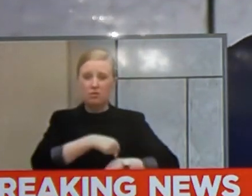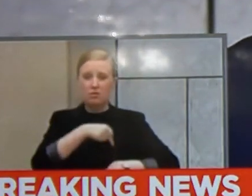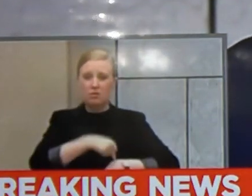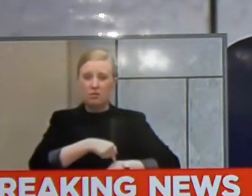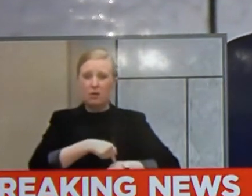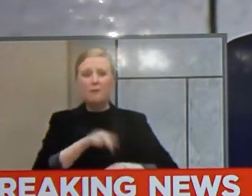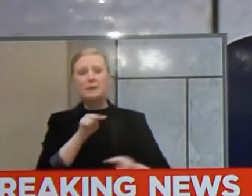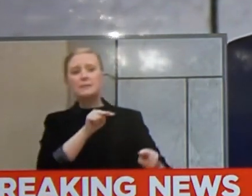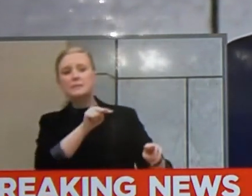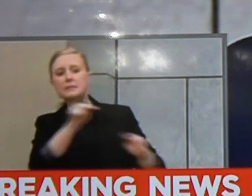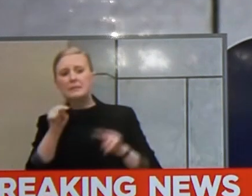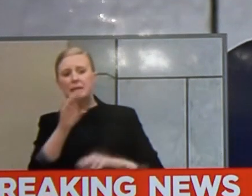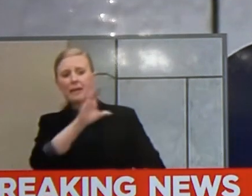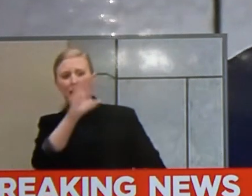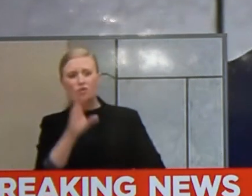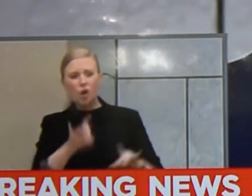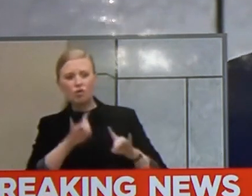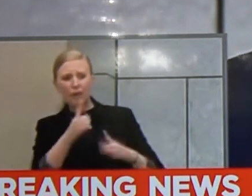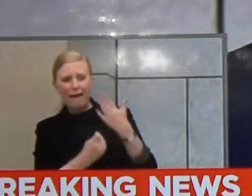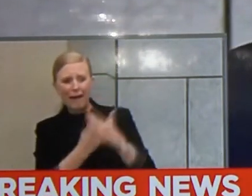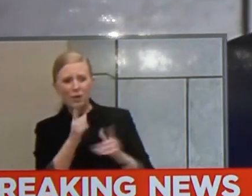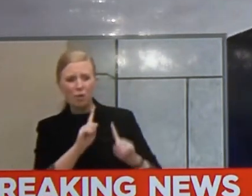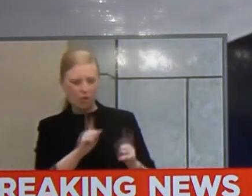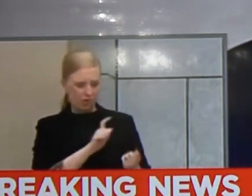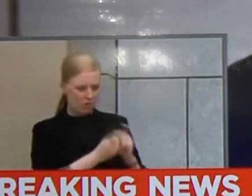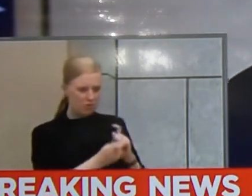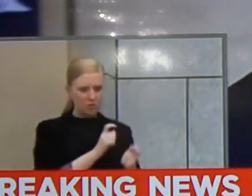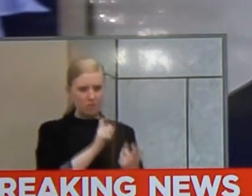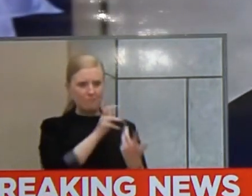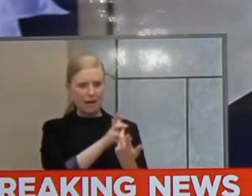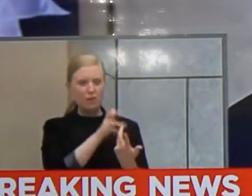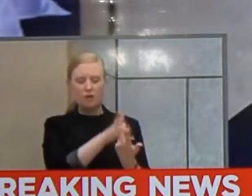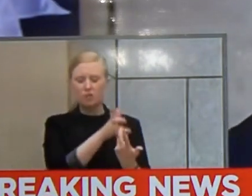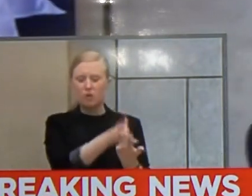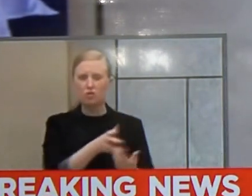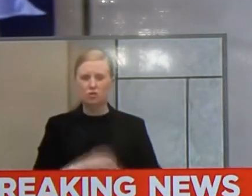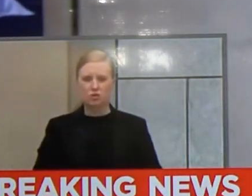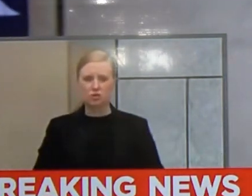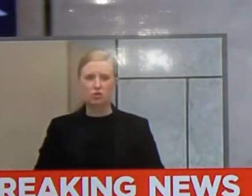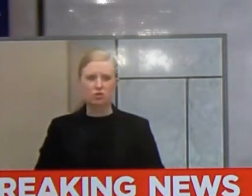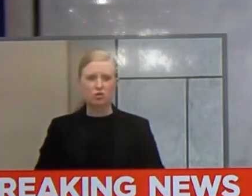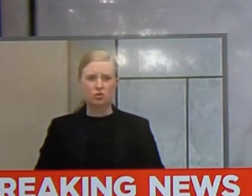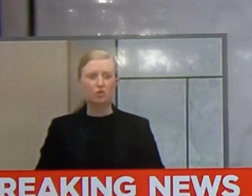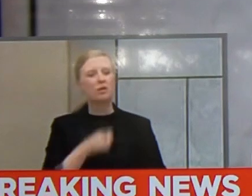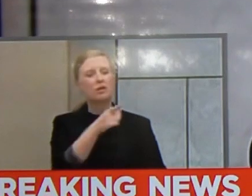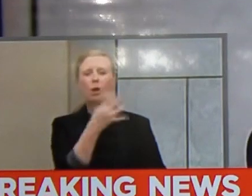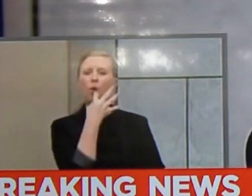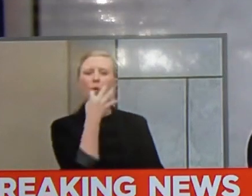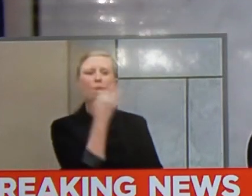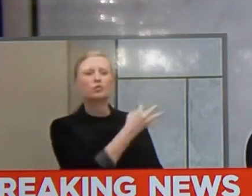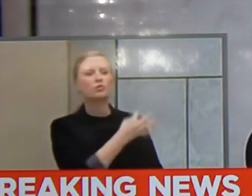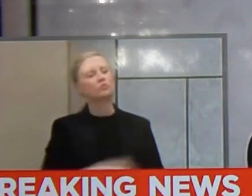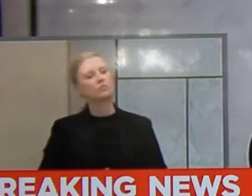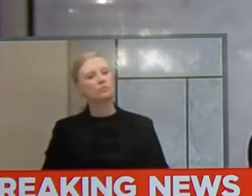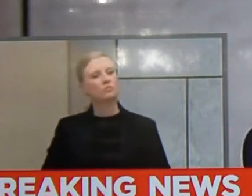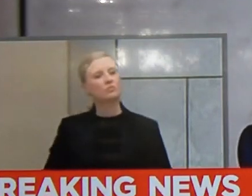responding, and that's why we are so grateful for their support. Now, PN, can we take from your comments that the National